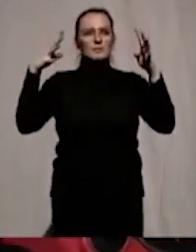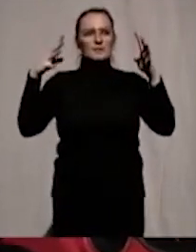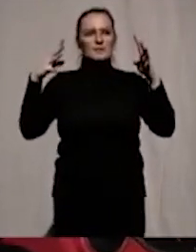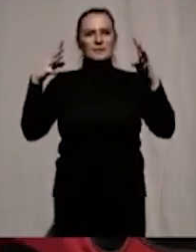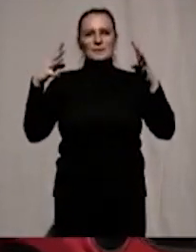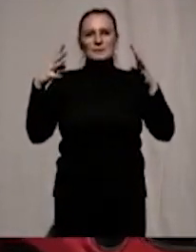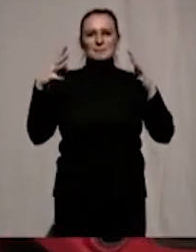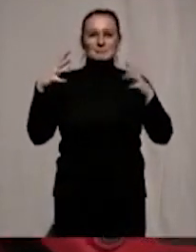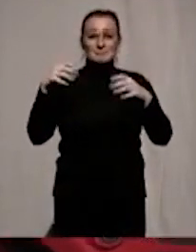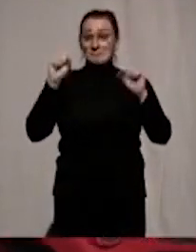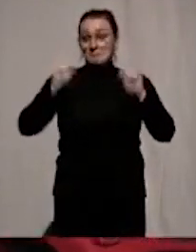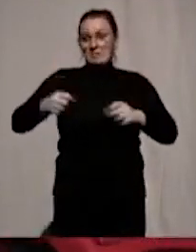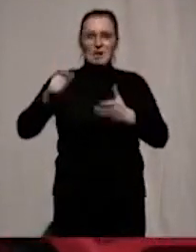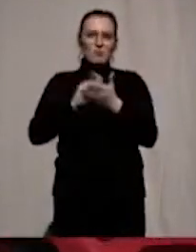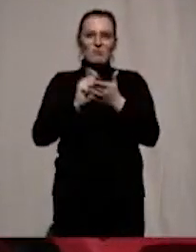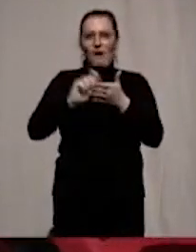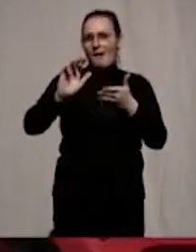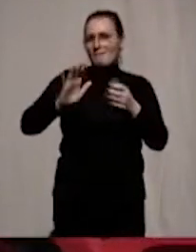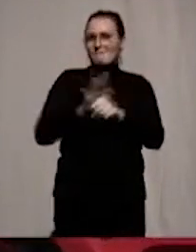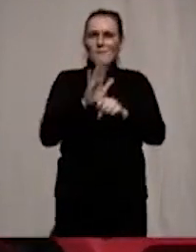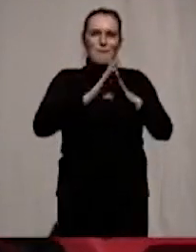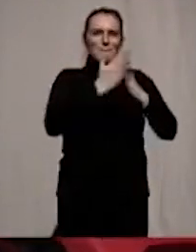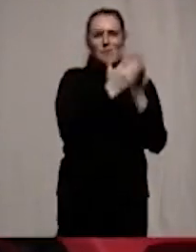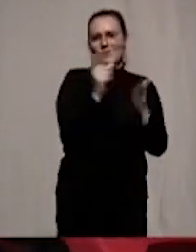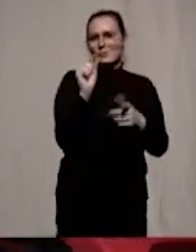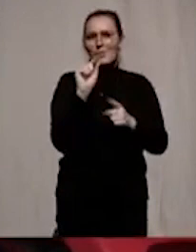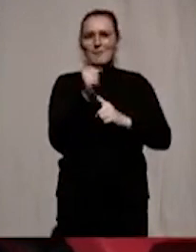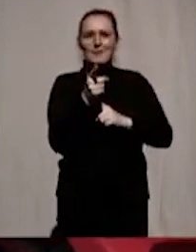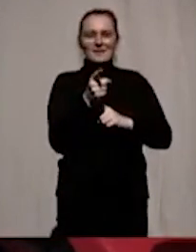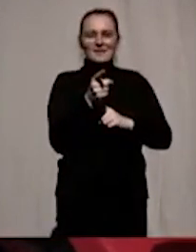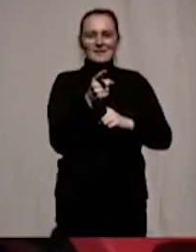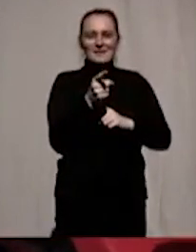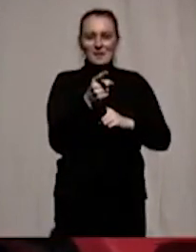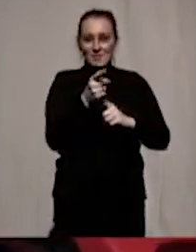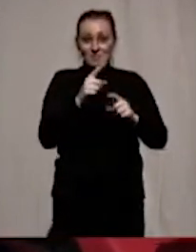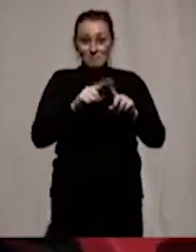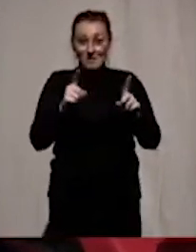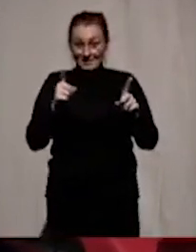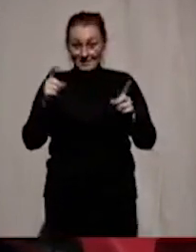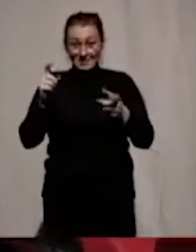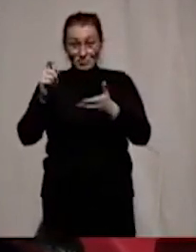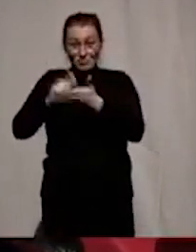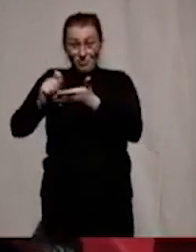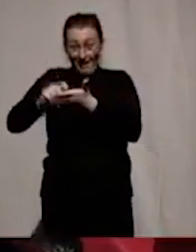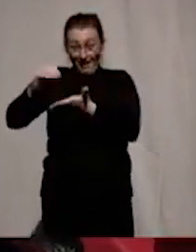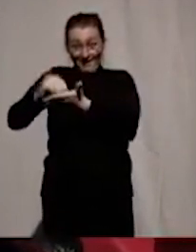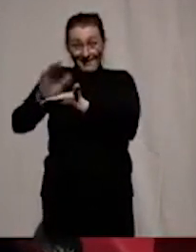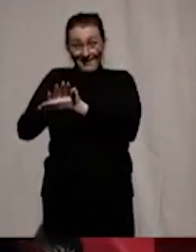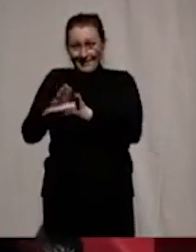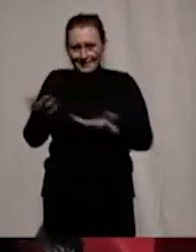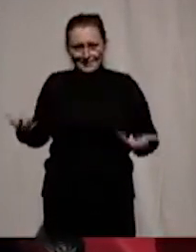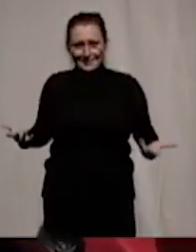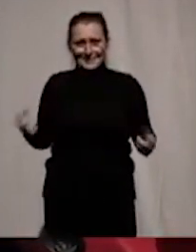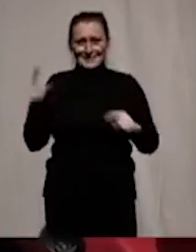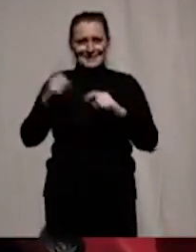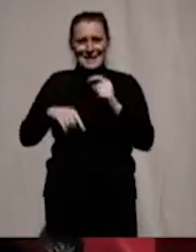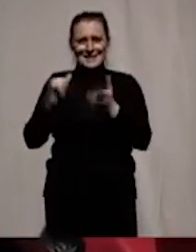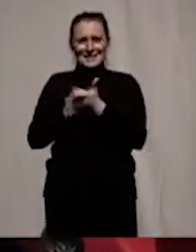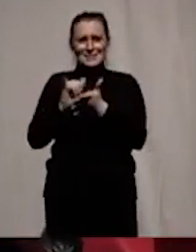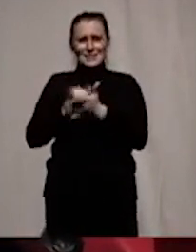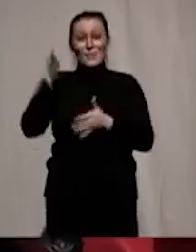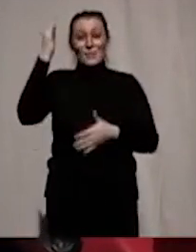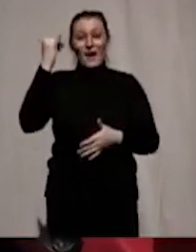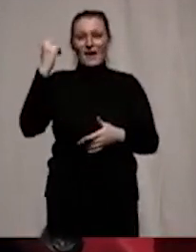20 minutes. But you want me to write that down? I can't do that. Because there's a block in my head. But